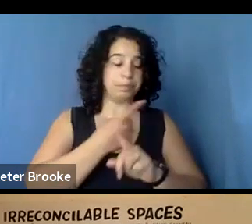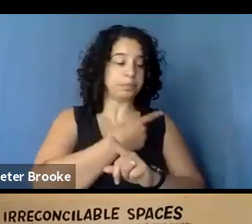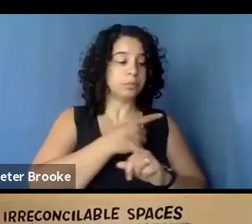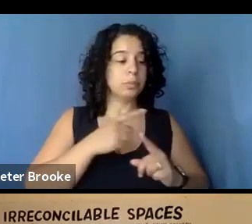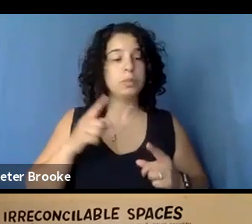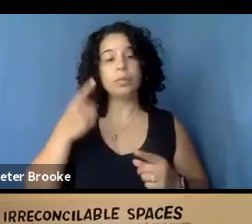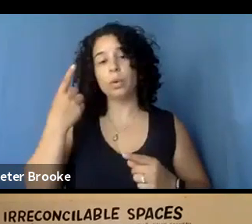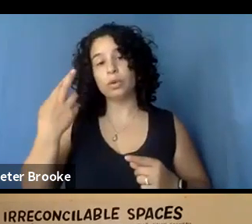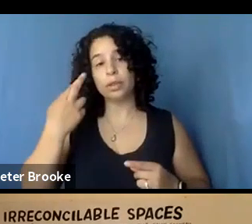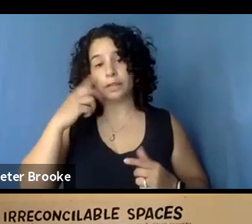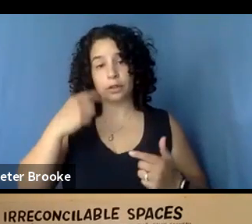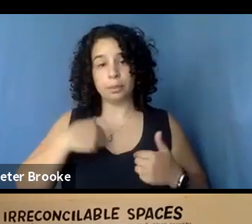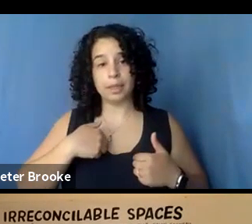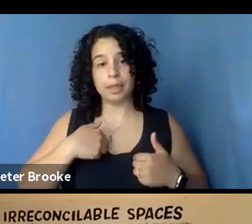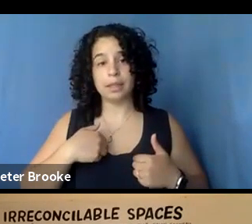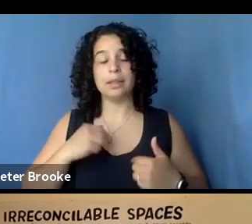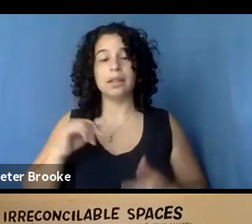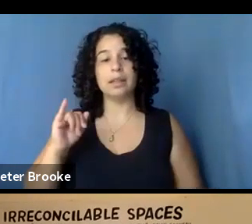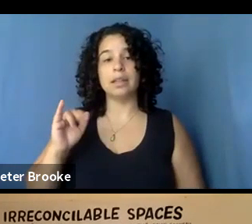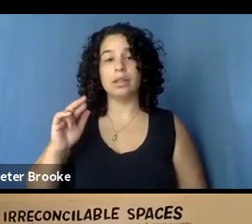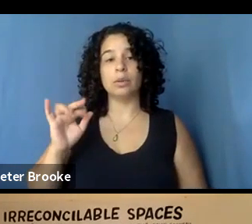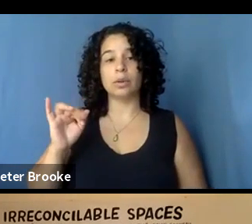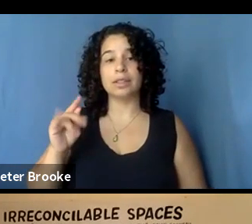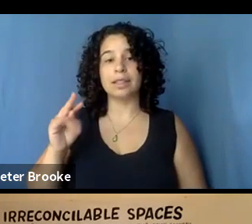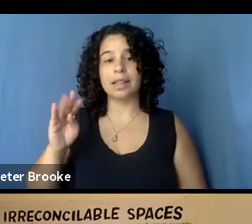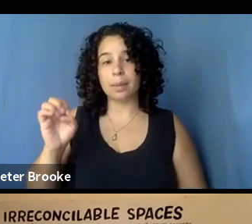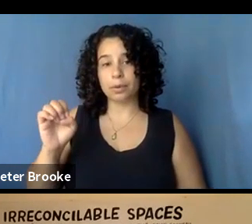the Irreconcilable Space is so necessary.